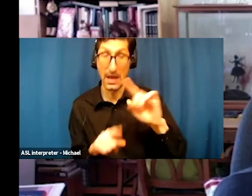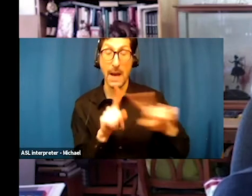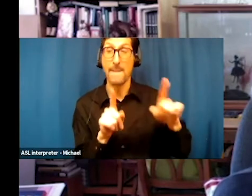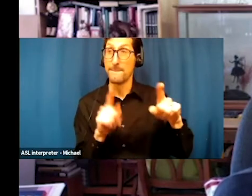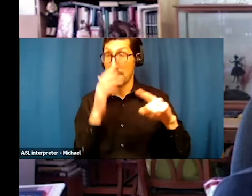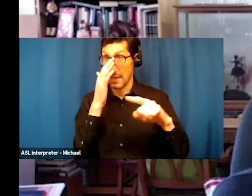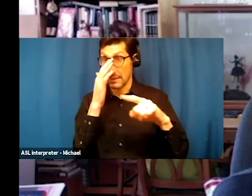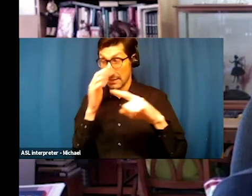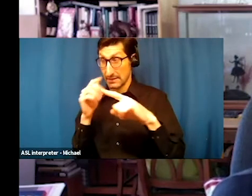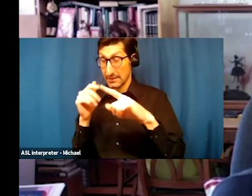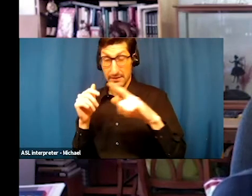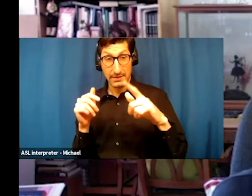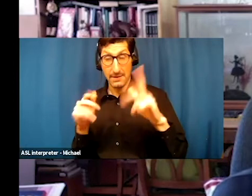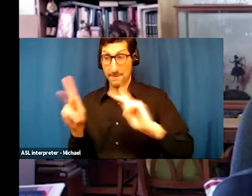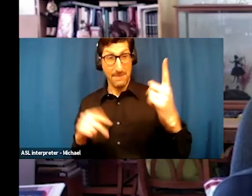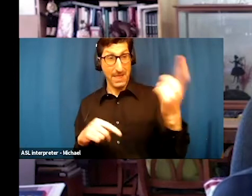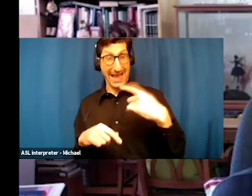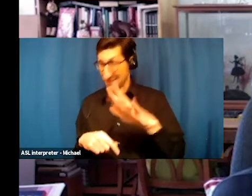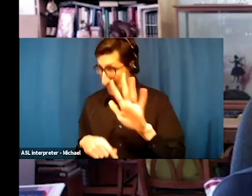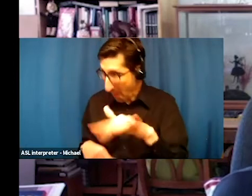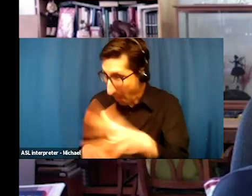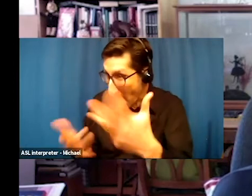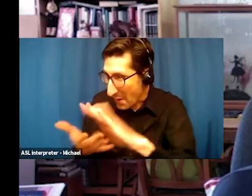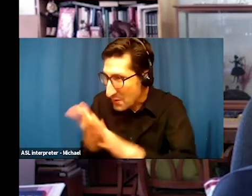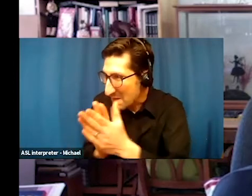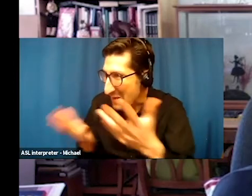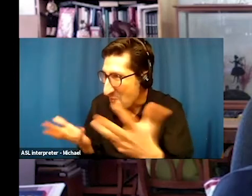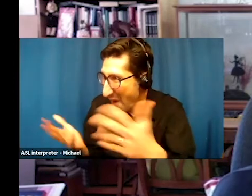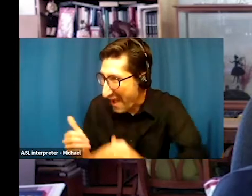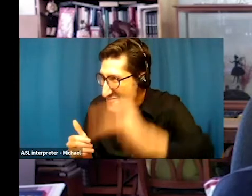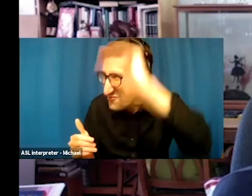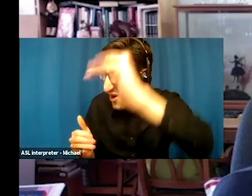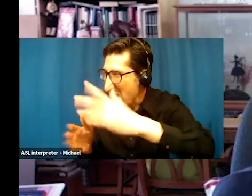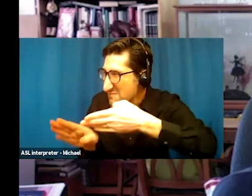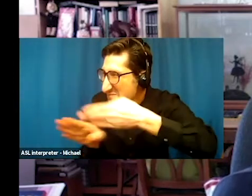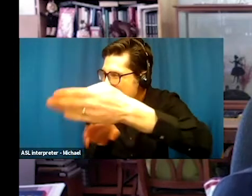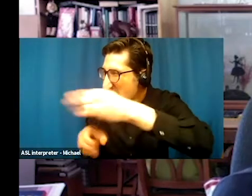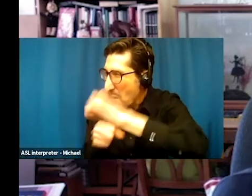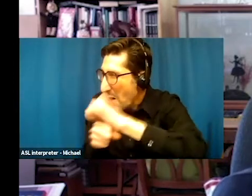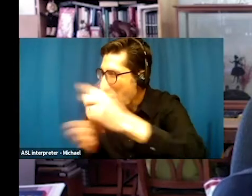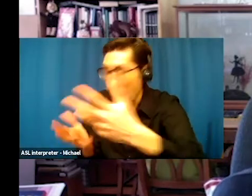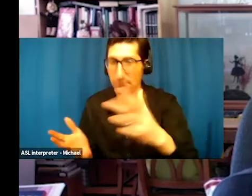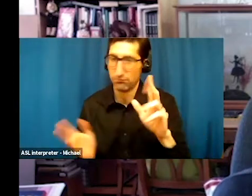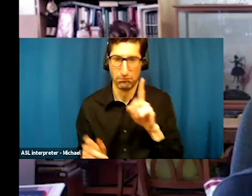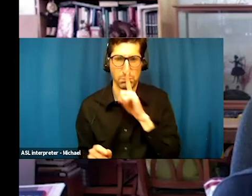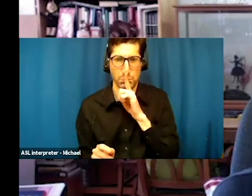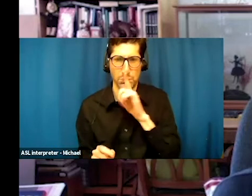We were never given any career guidance. We weren't, we weren't encouraged to dream.